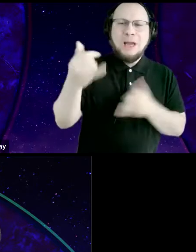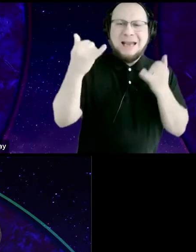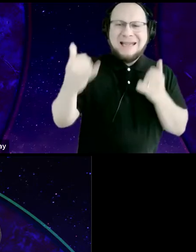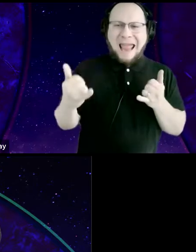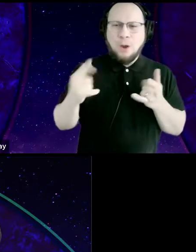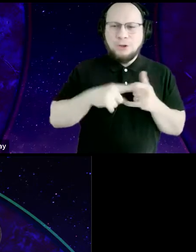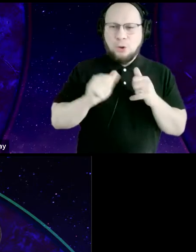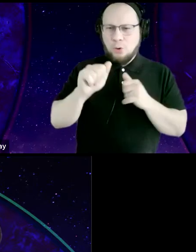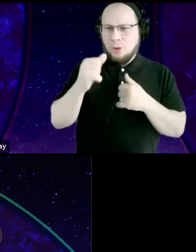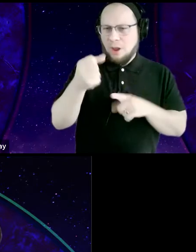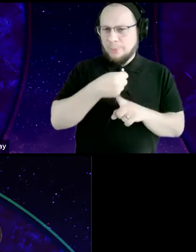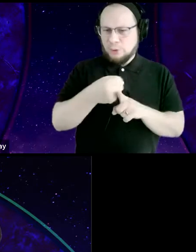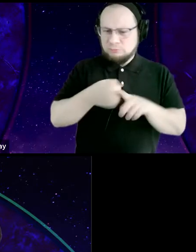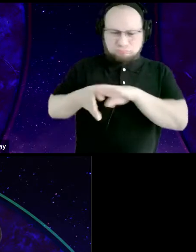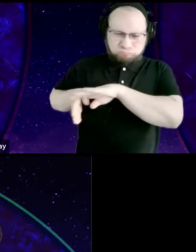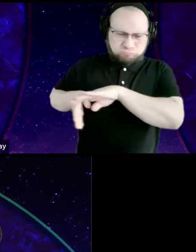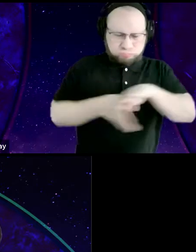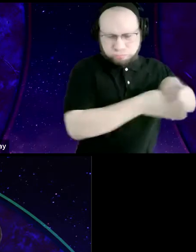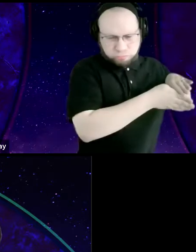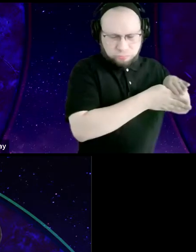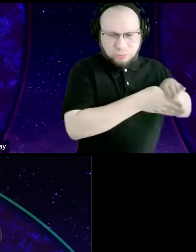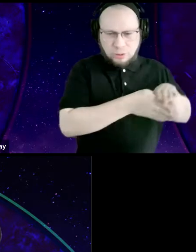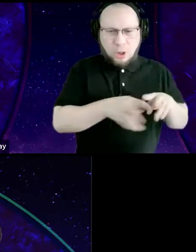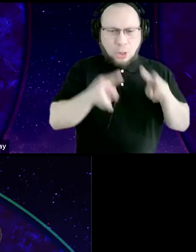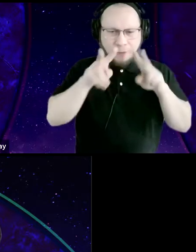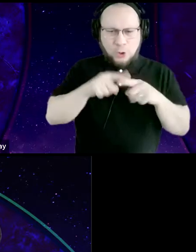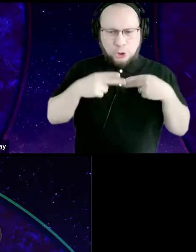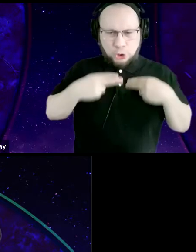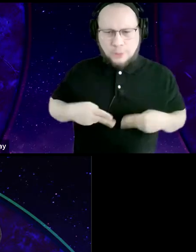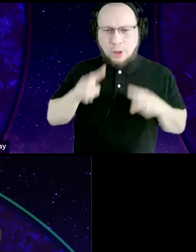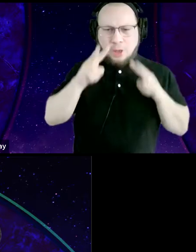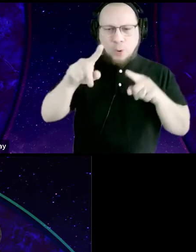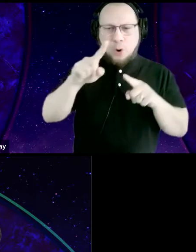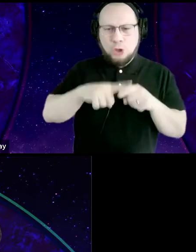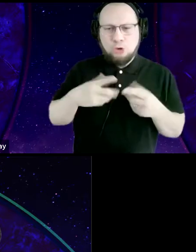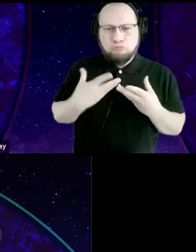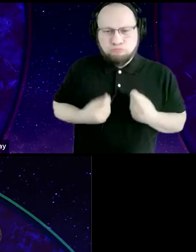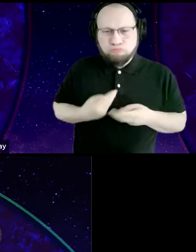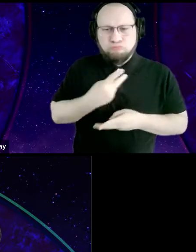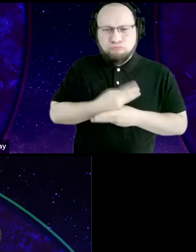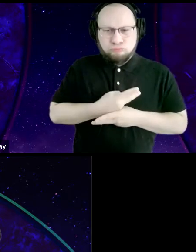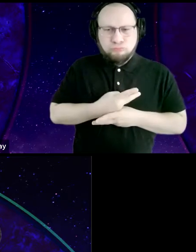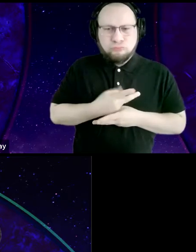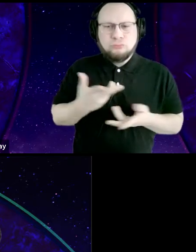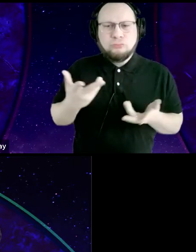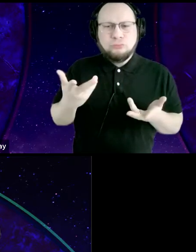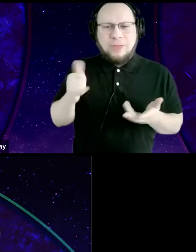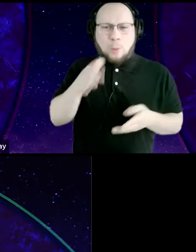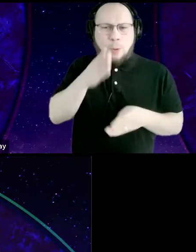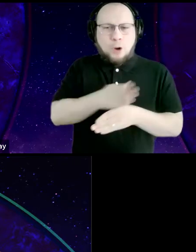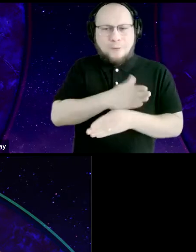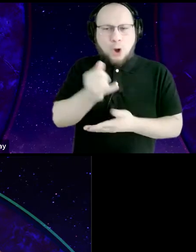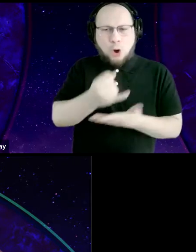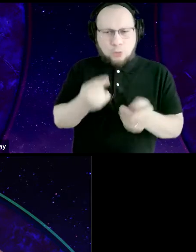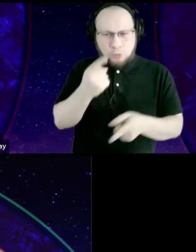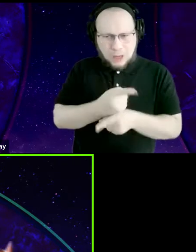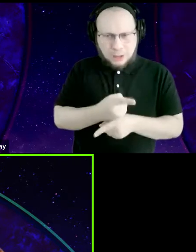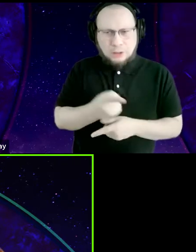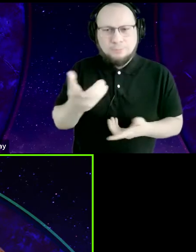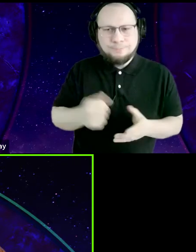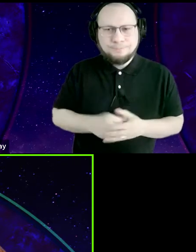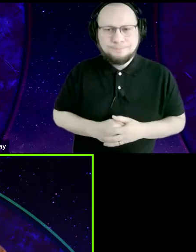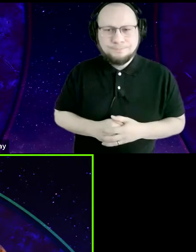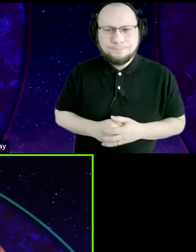arrive at that realization that you could be ready to walk away at any moment. And I think that that probably improves your artistry. Thanks